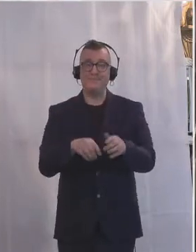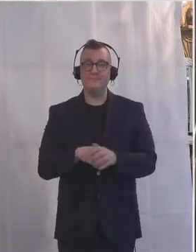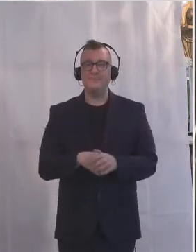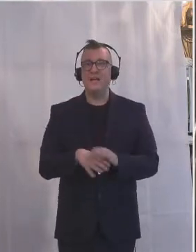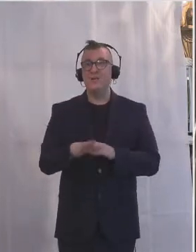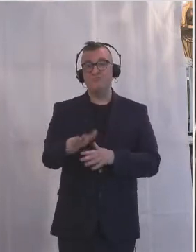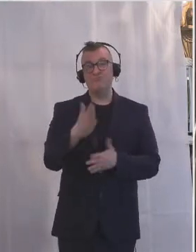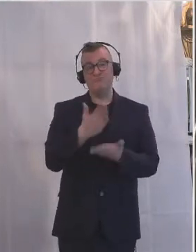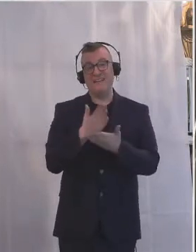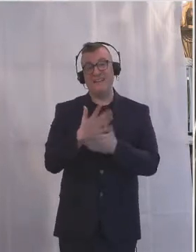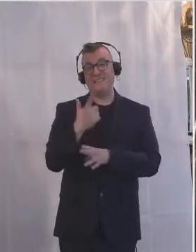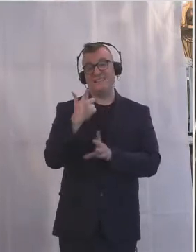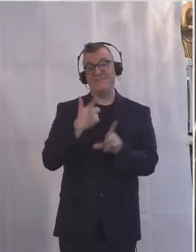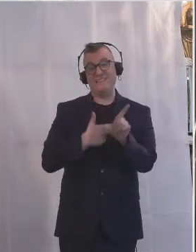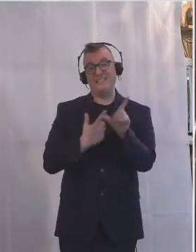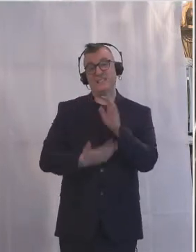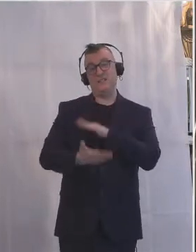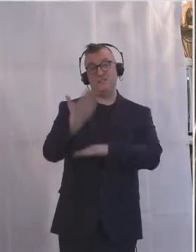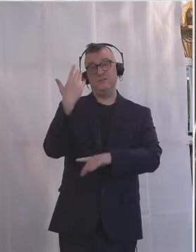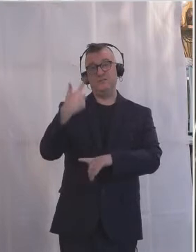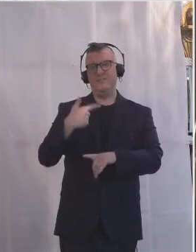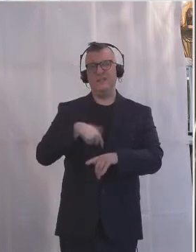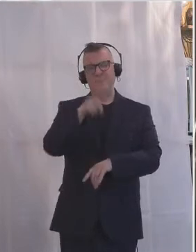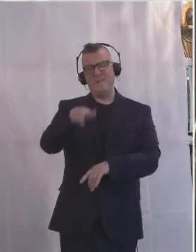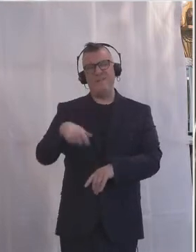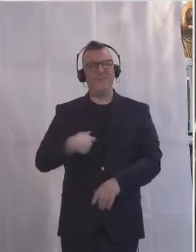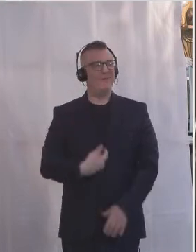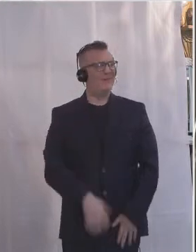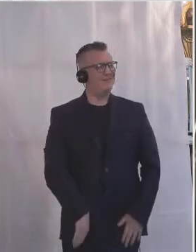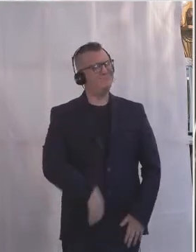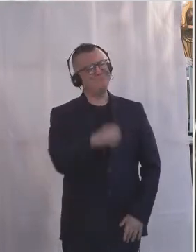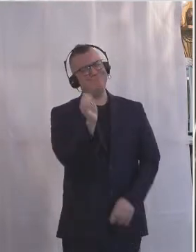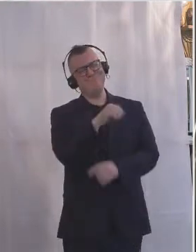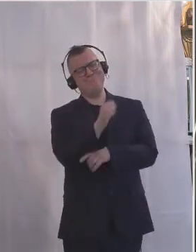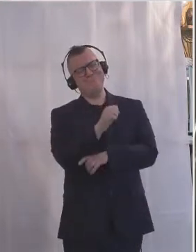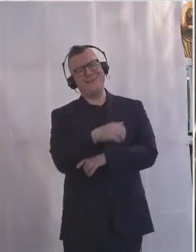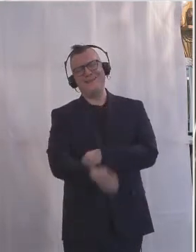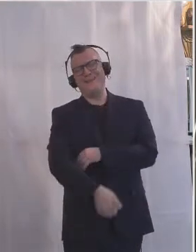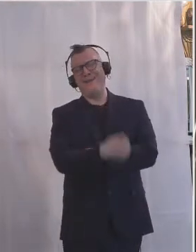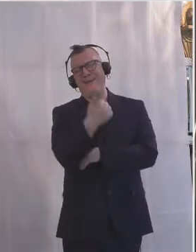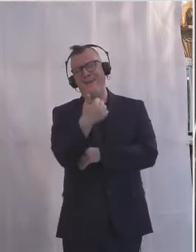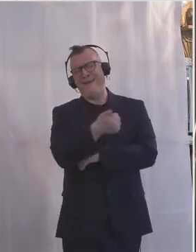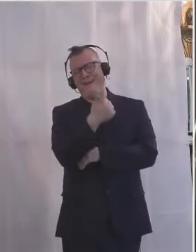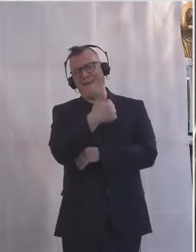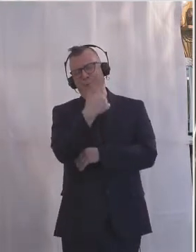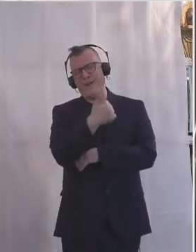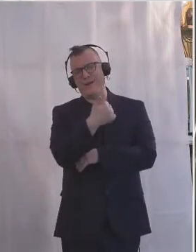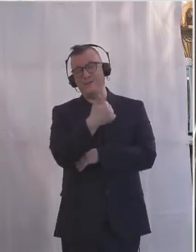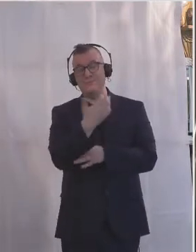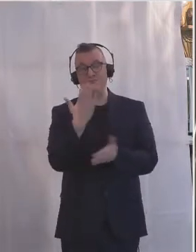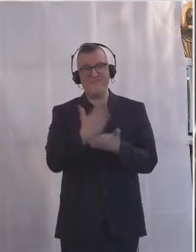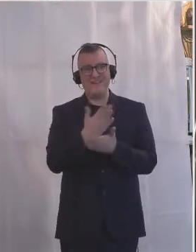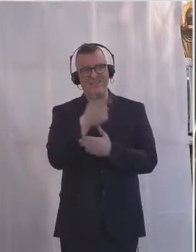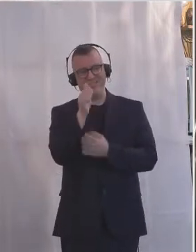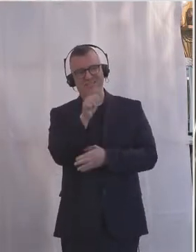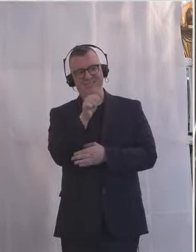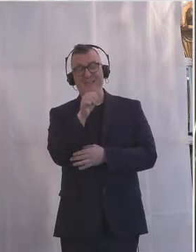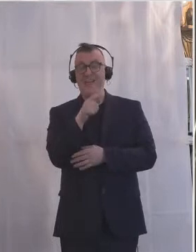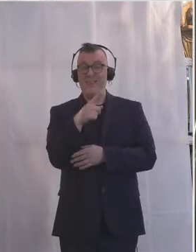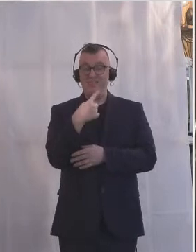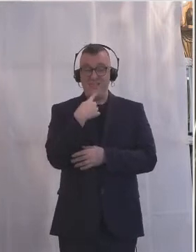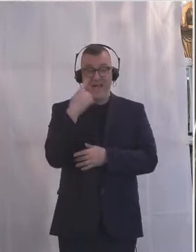believed me. You know, it's like, oh, I'm not going to do that. So you've got to turn that into reality,